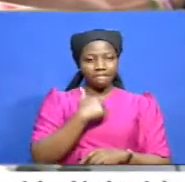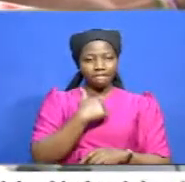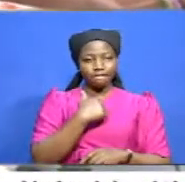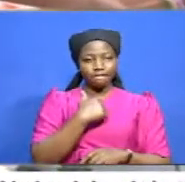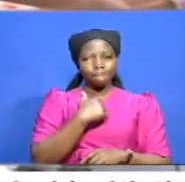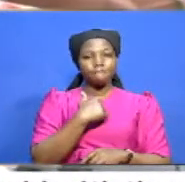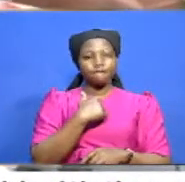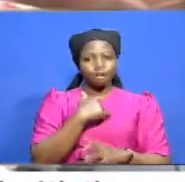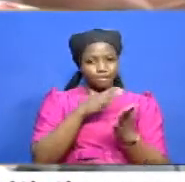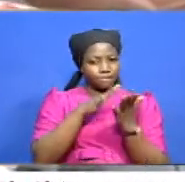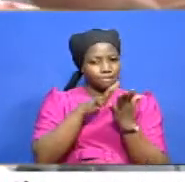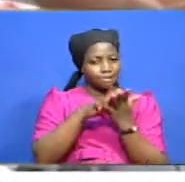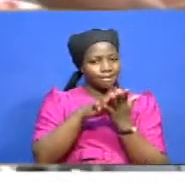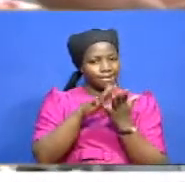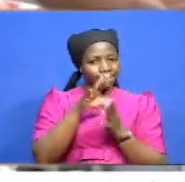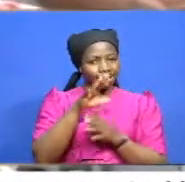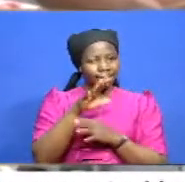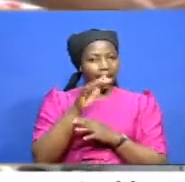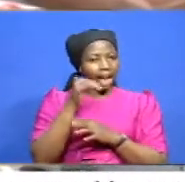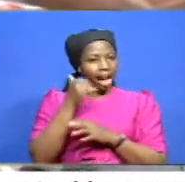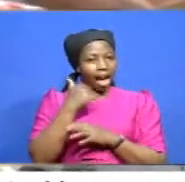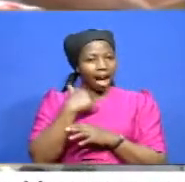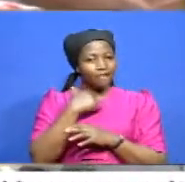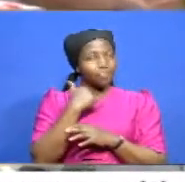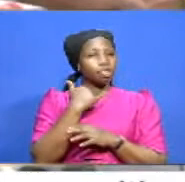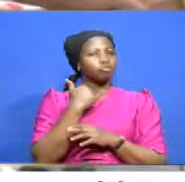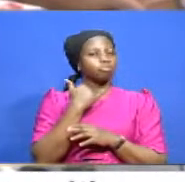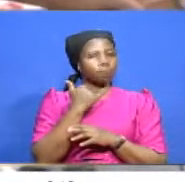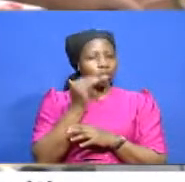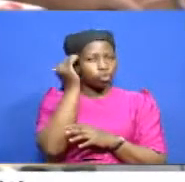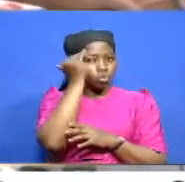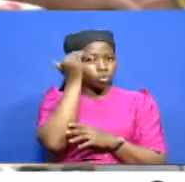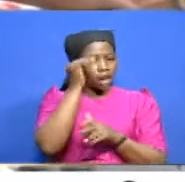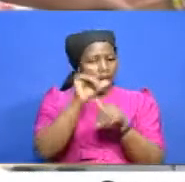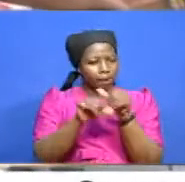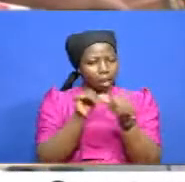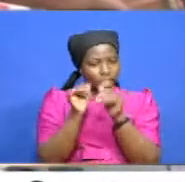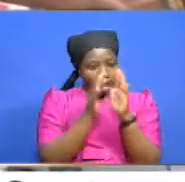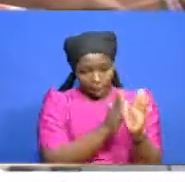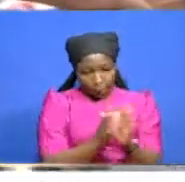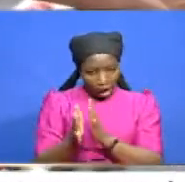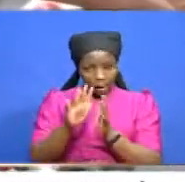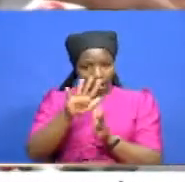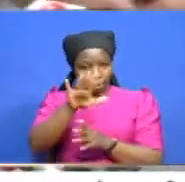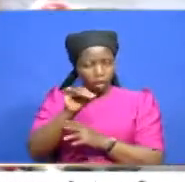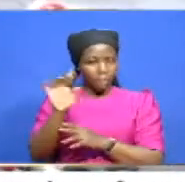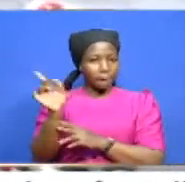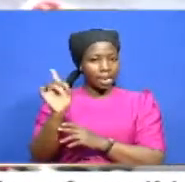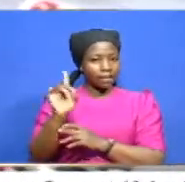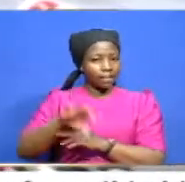We have just learned of the plan by the Minister of Health